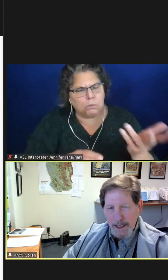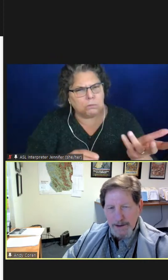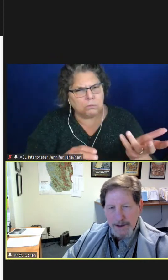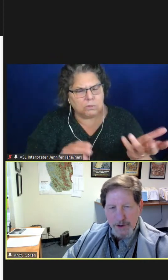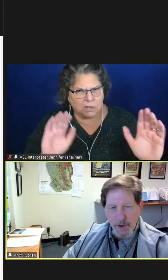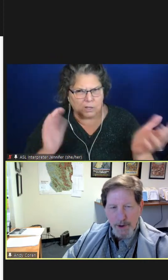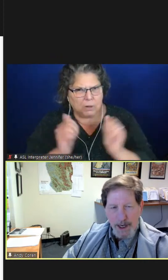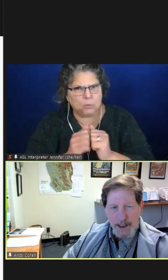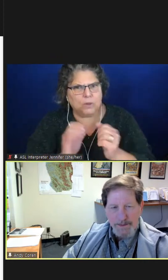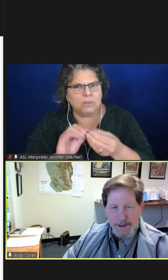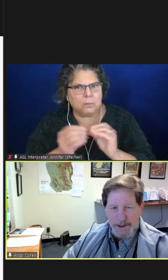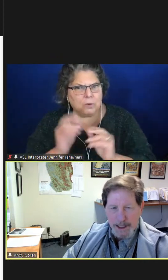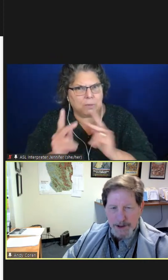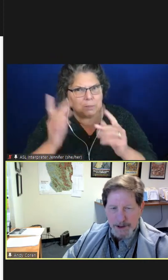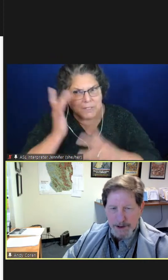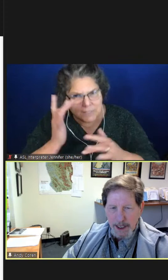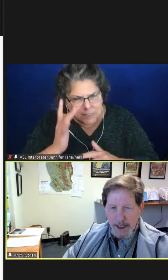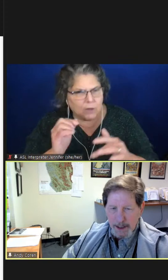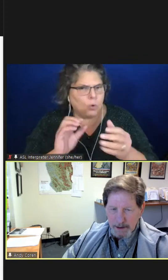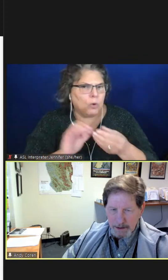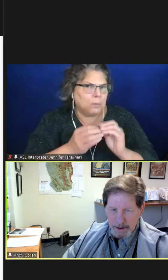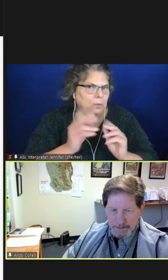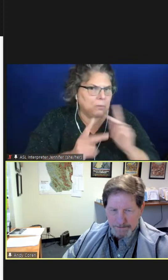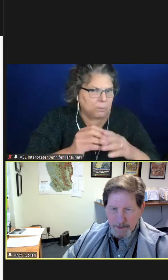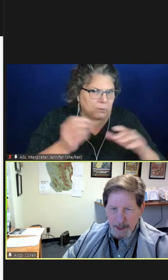the cases or in hospitalizations.